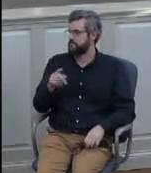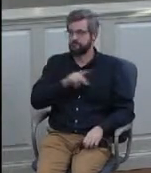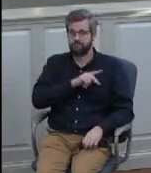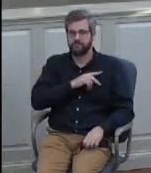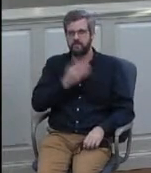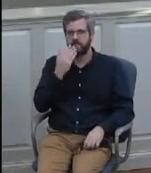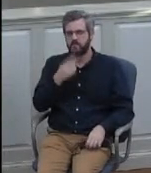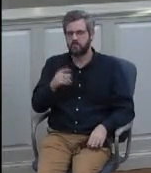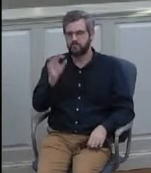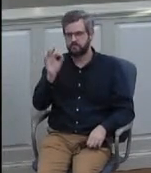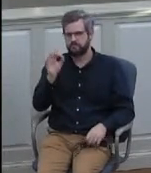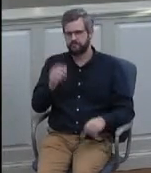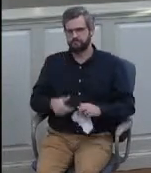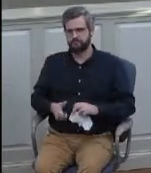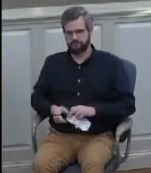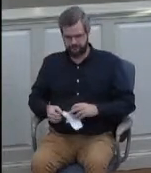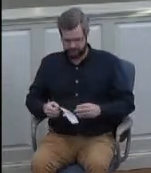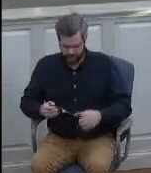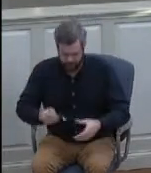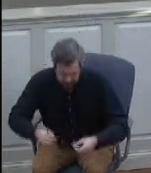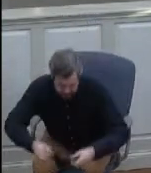you. Appreciate thank you. Brent. Thanks.